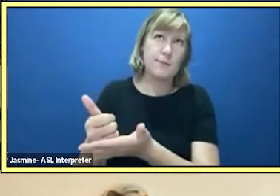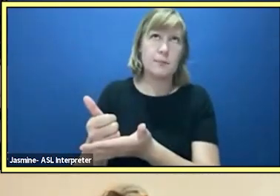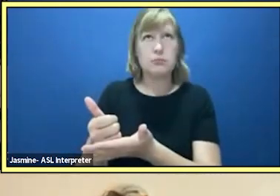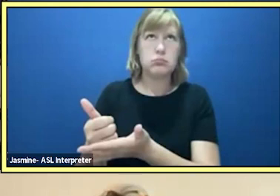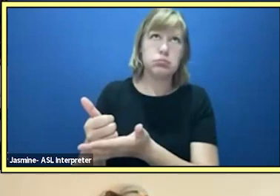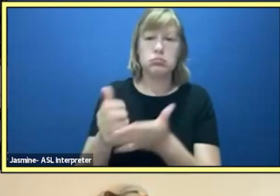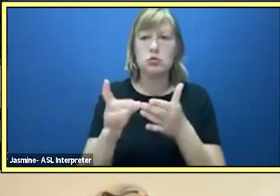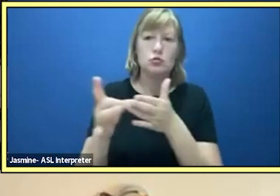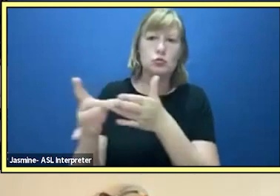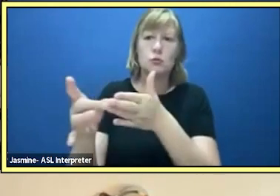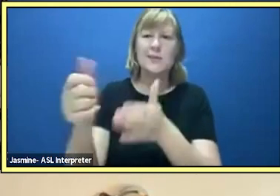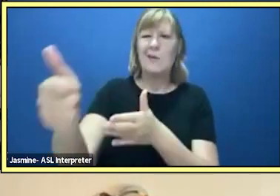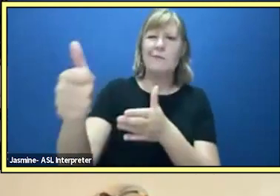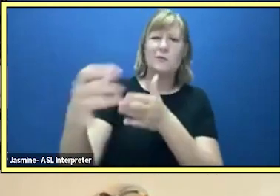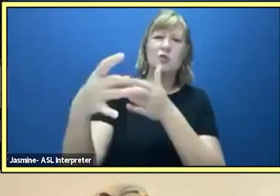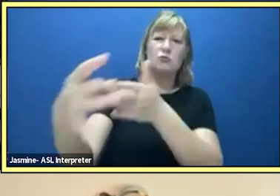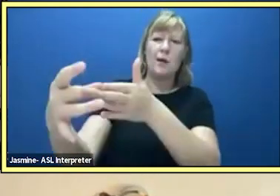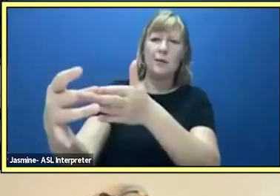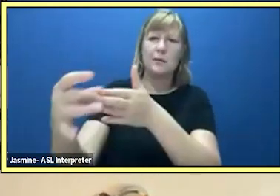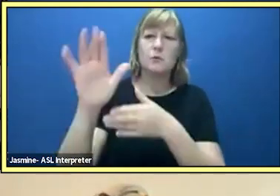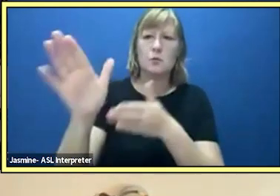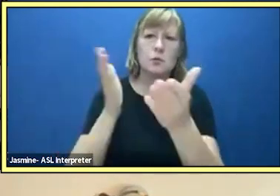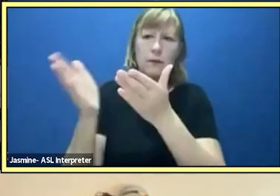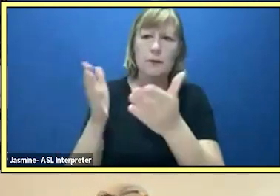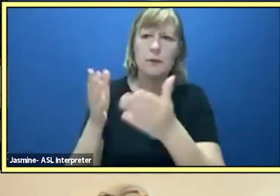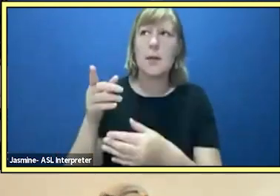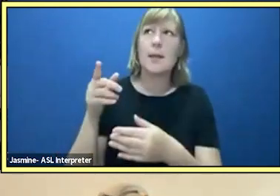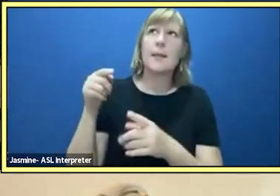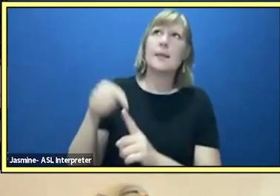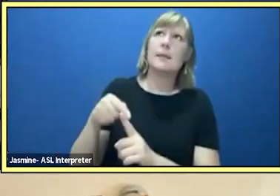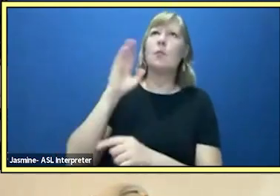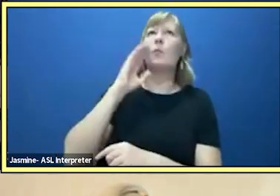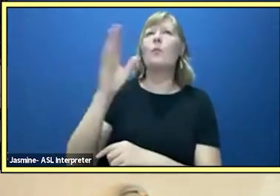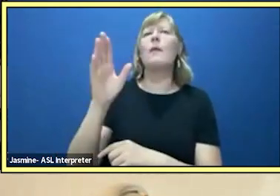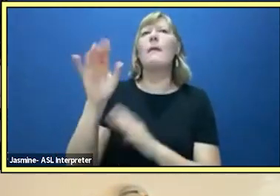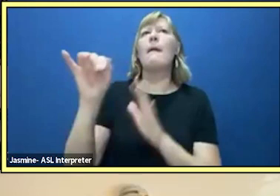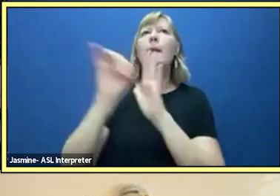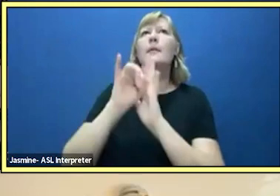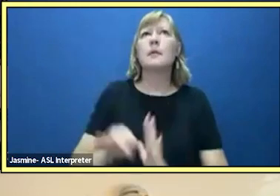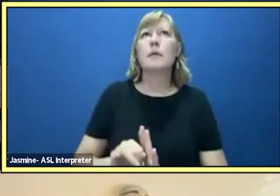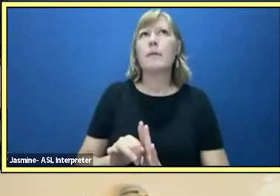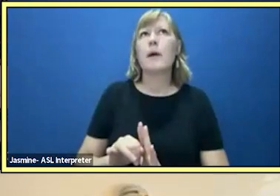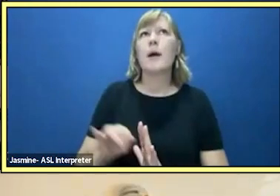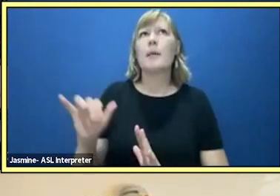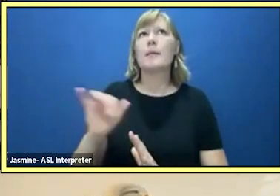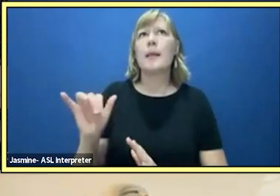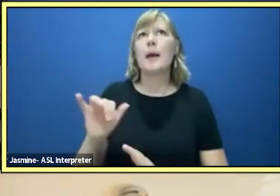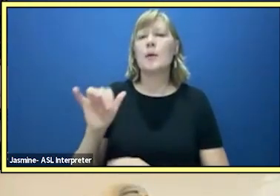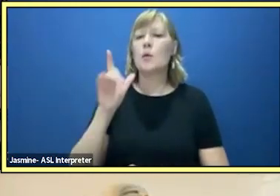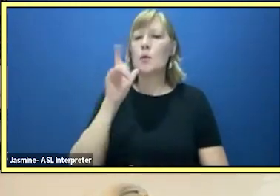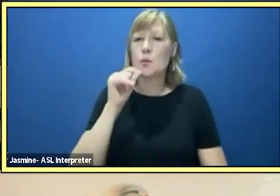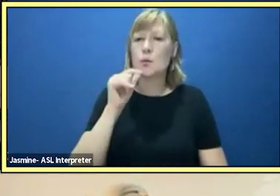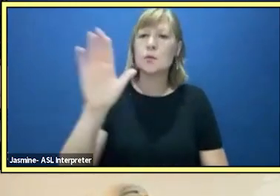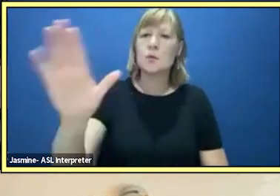self-direct your services. So they will help you to identify who might be your staff, to help train that